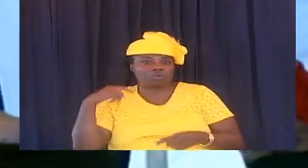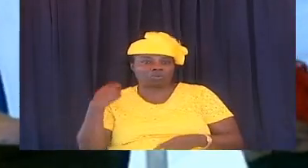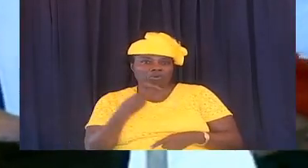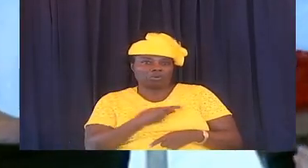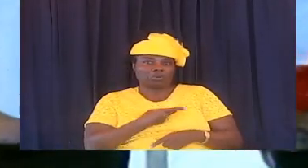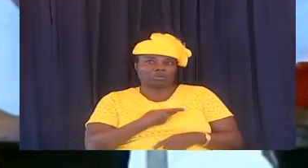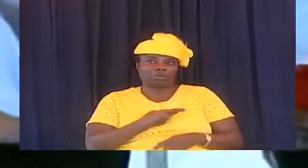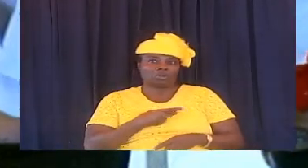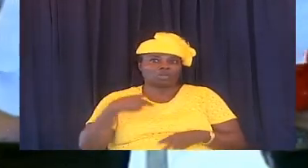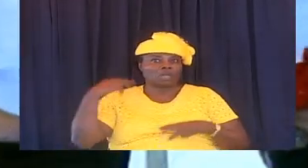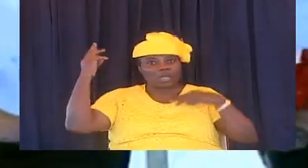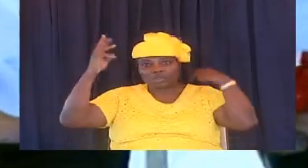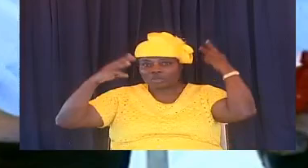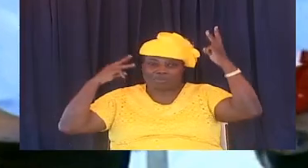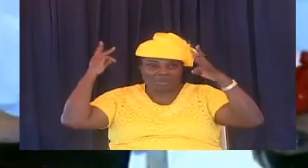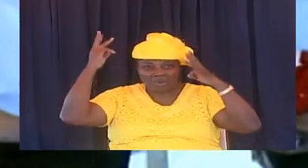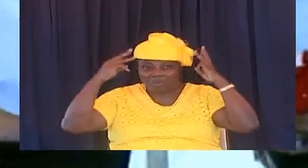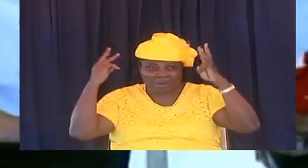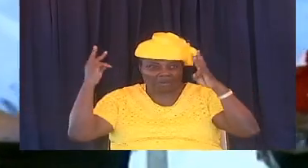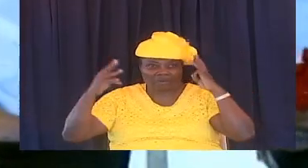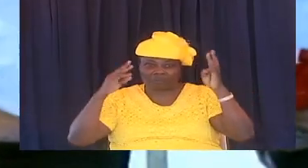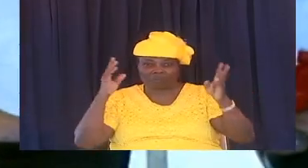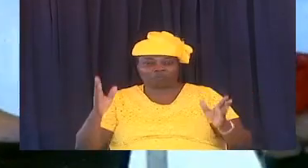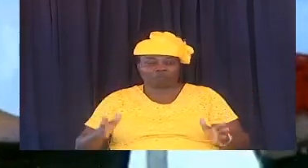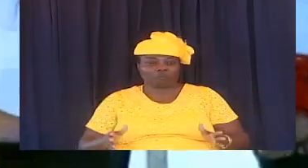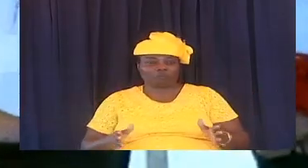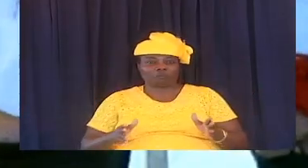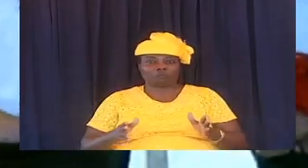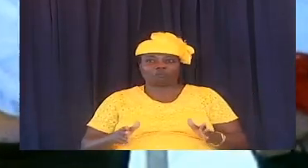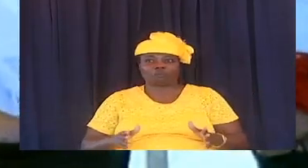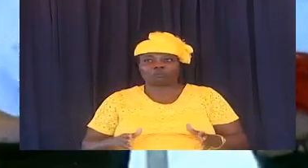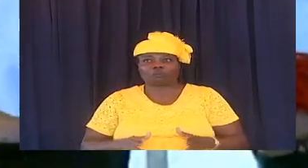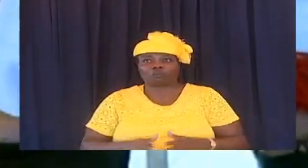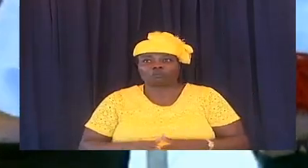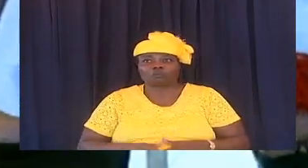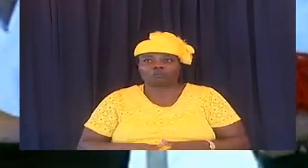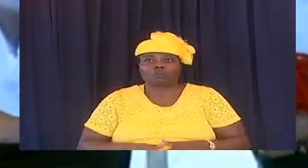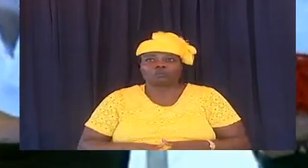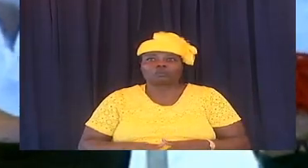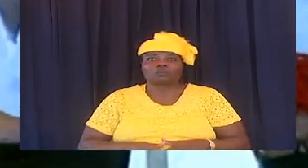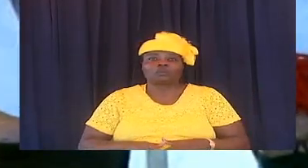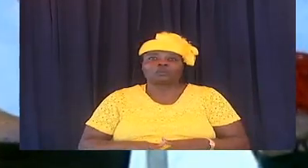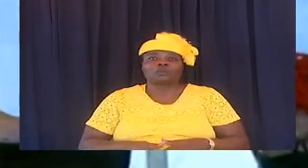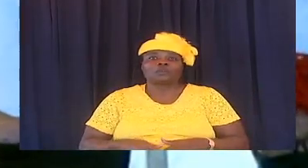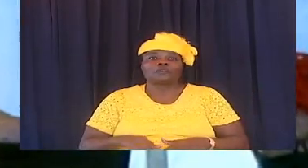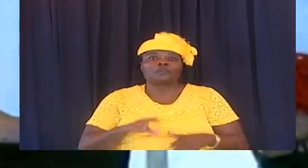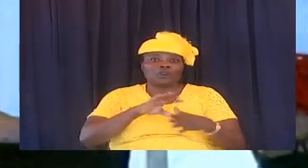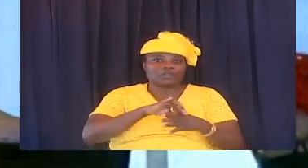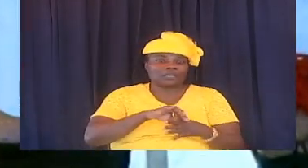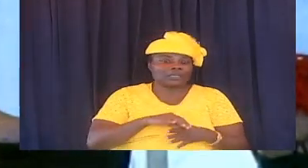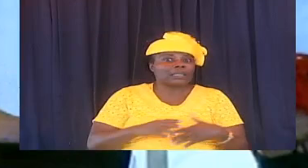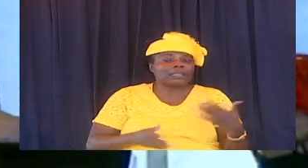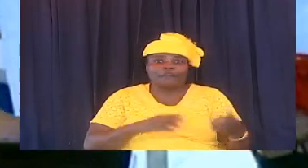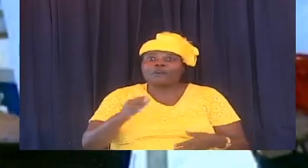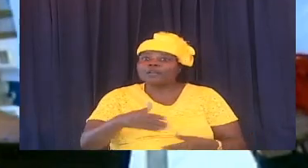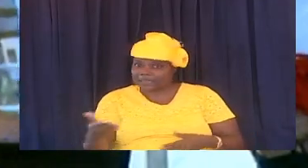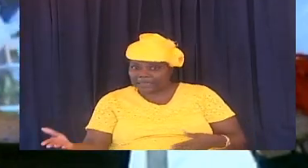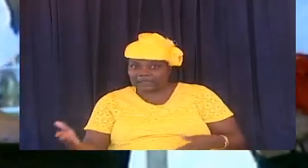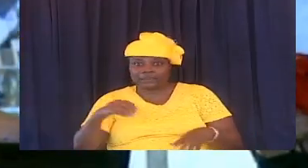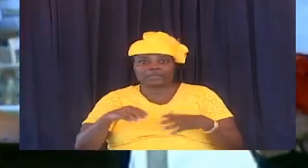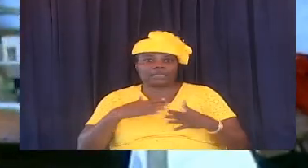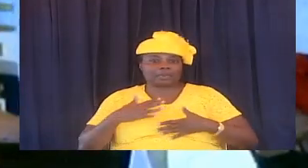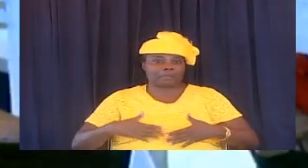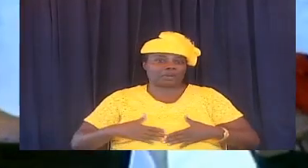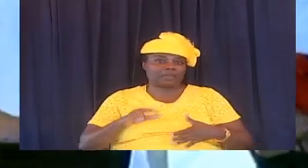of the addictions that are there even in the body of Christ. Amen. So God bless you. Let's continue to